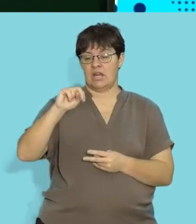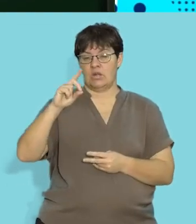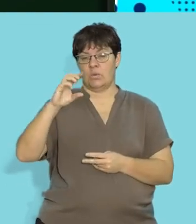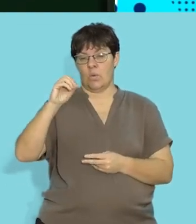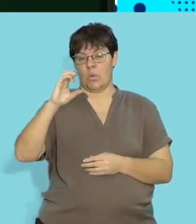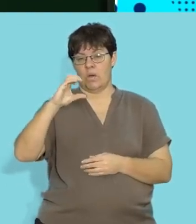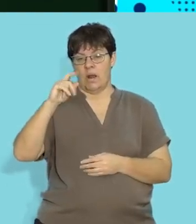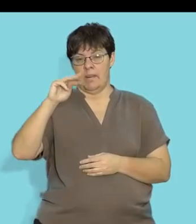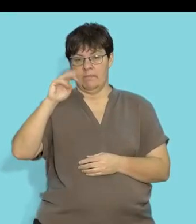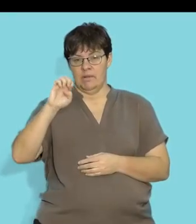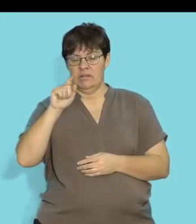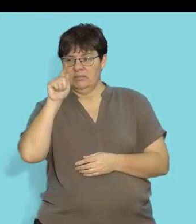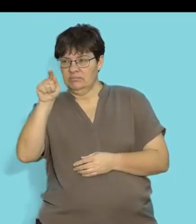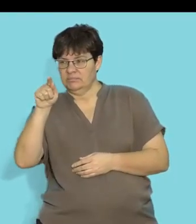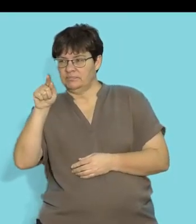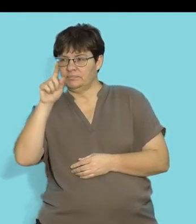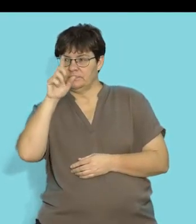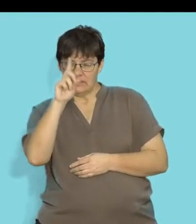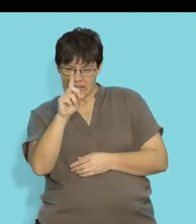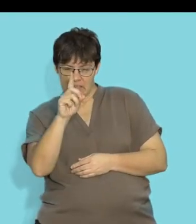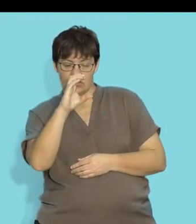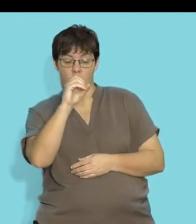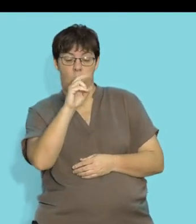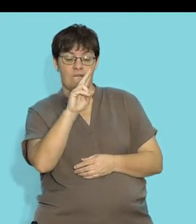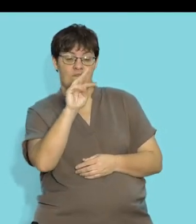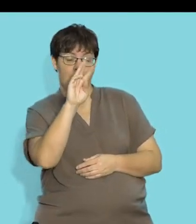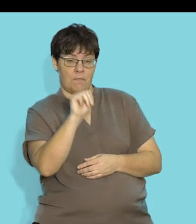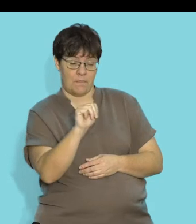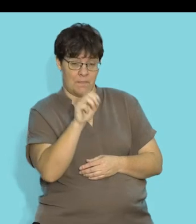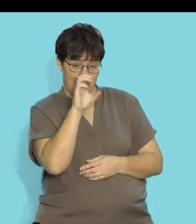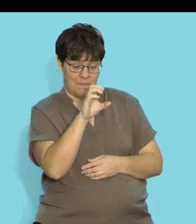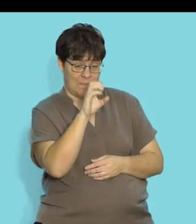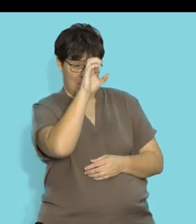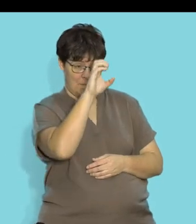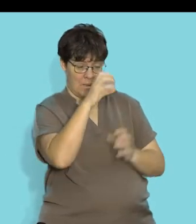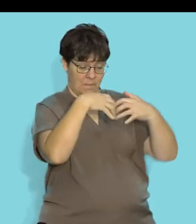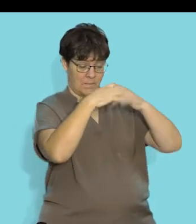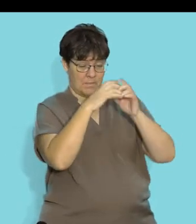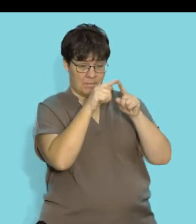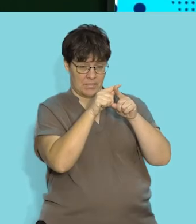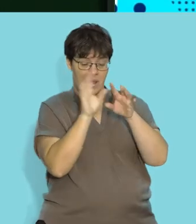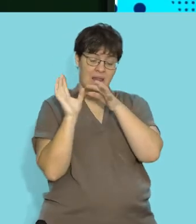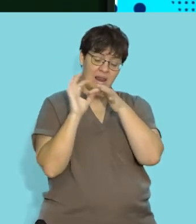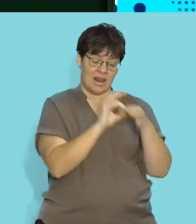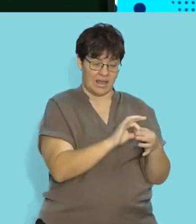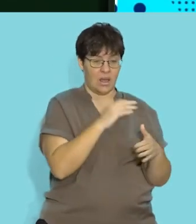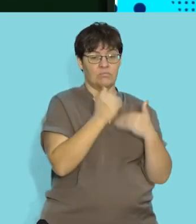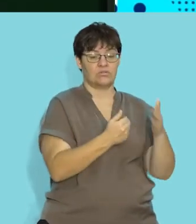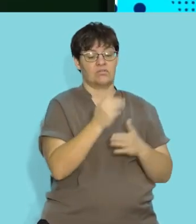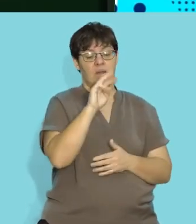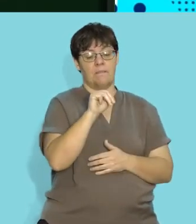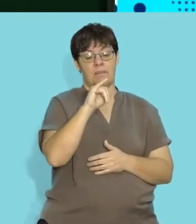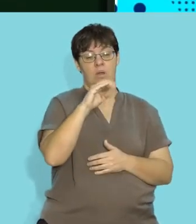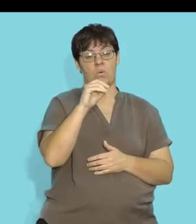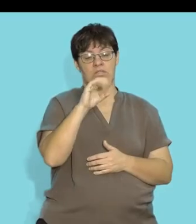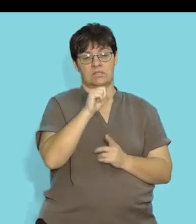endocrine. So we know that part D is the ovum, and that process of ovum formation is linked to a